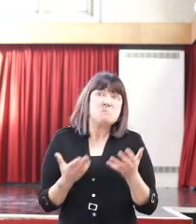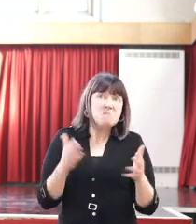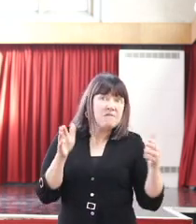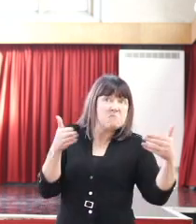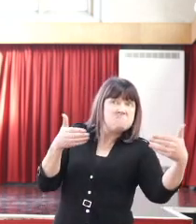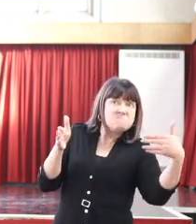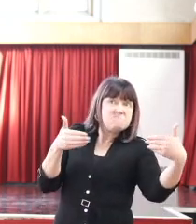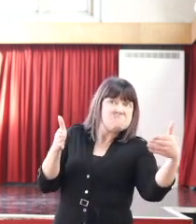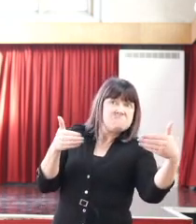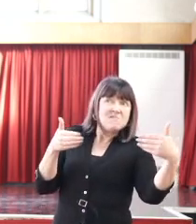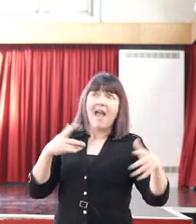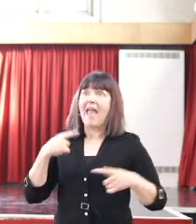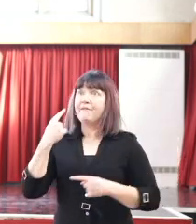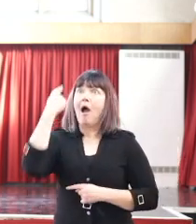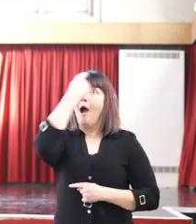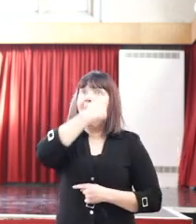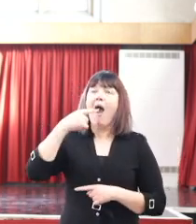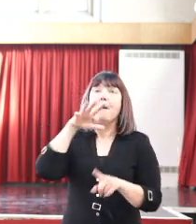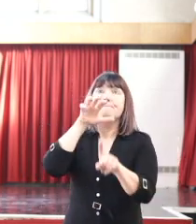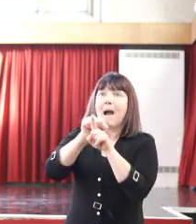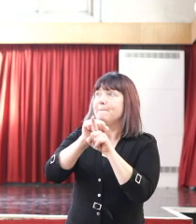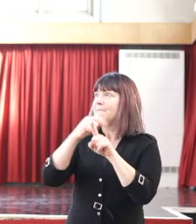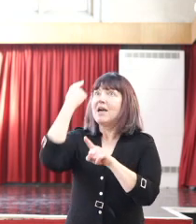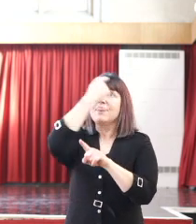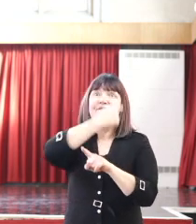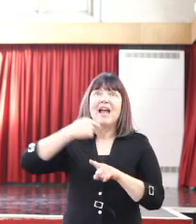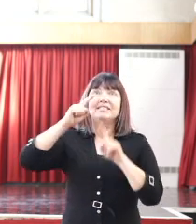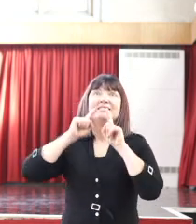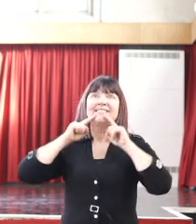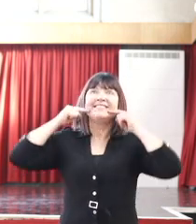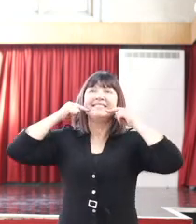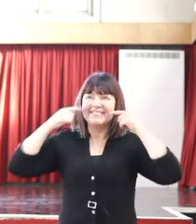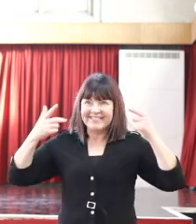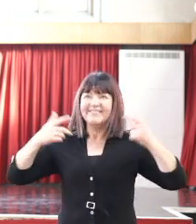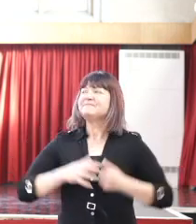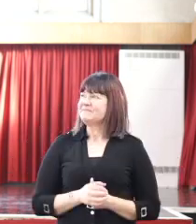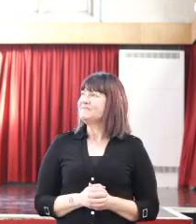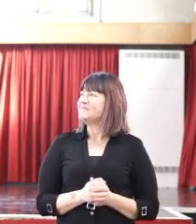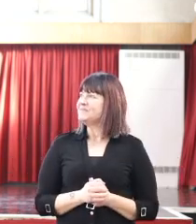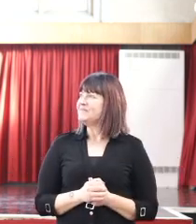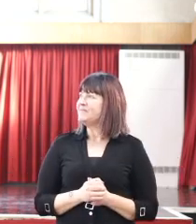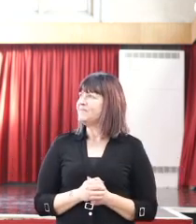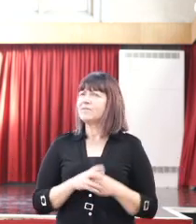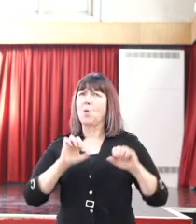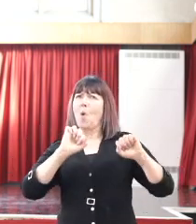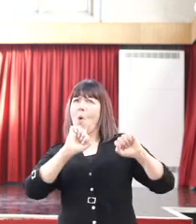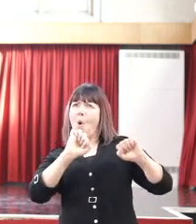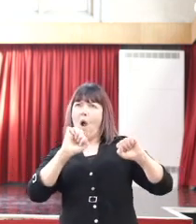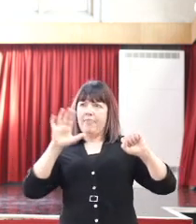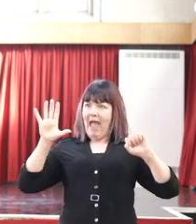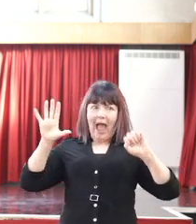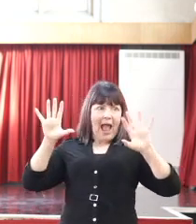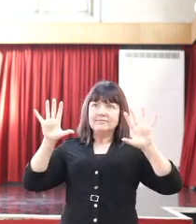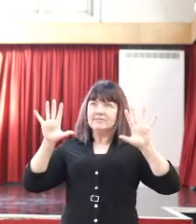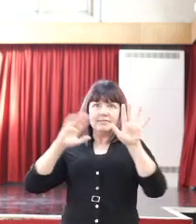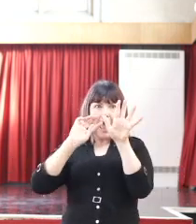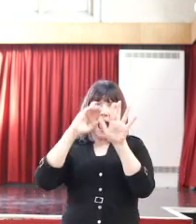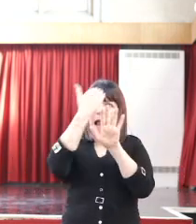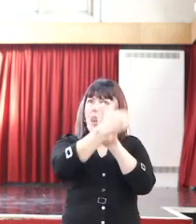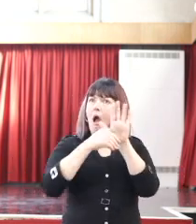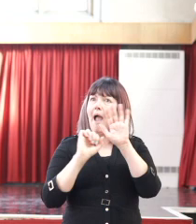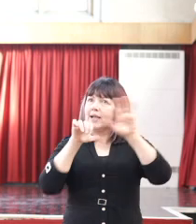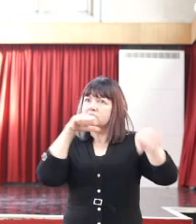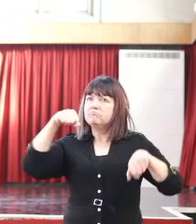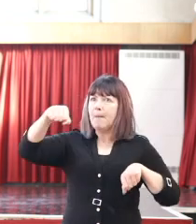look for the big smiley face. Look for the outlines of hands. We